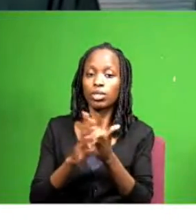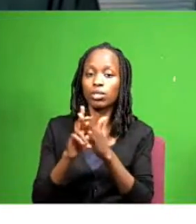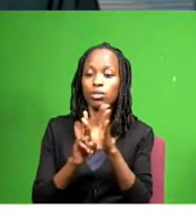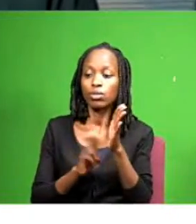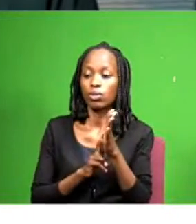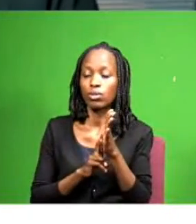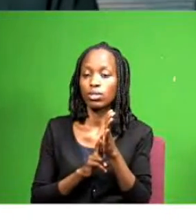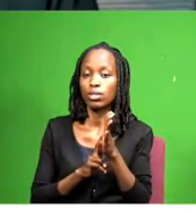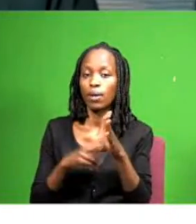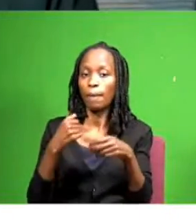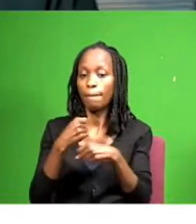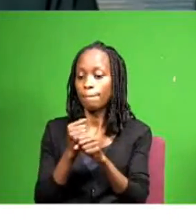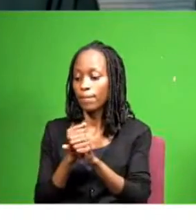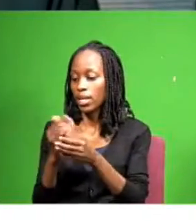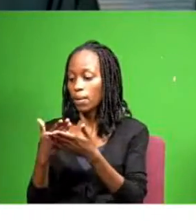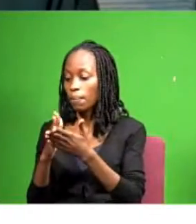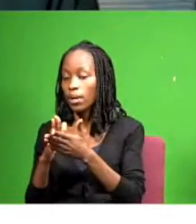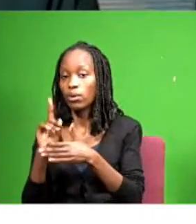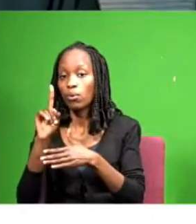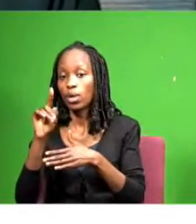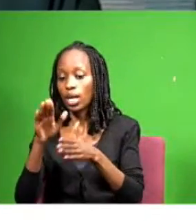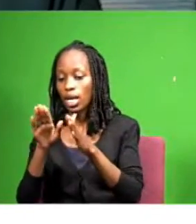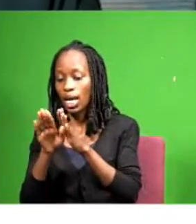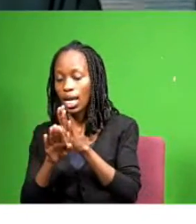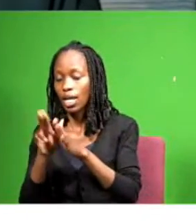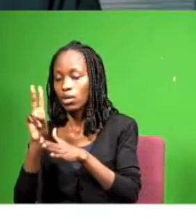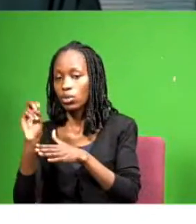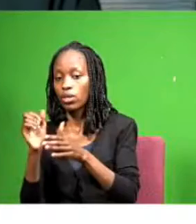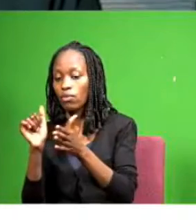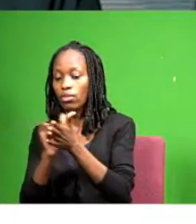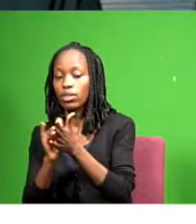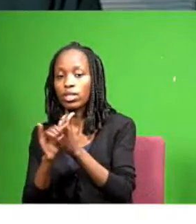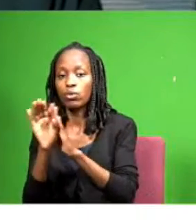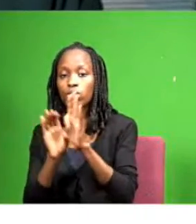laid down in Article 1 and 20 of that institution.